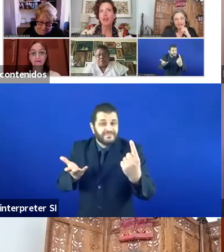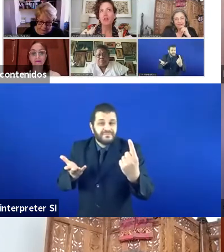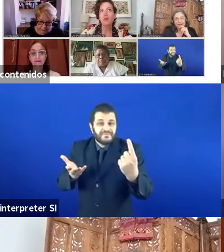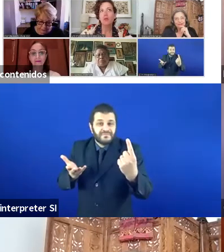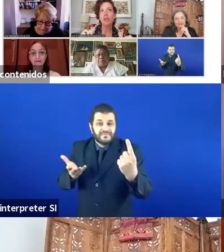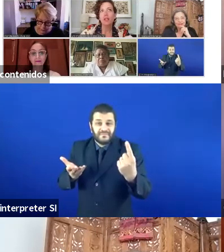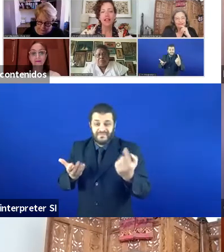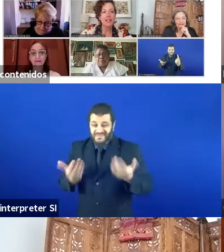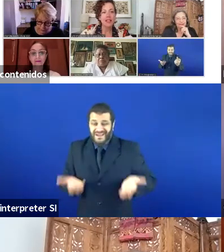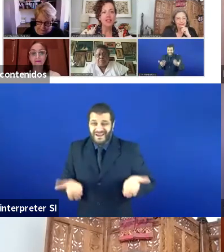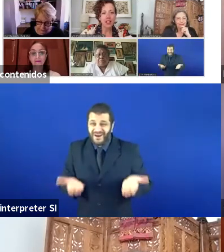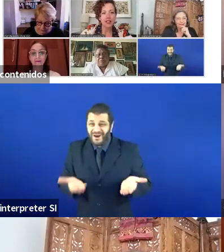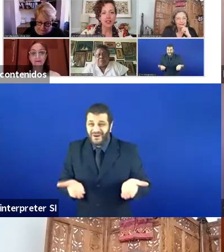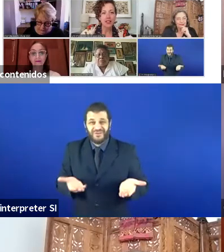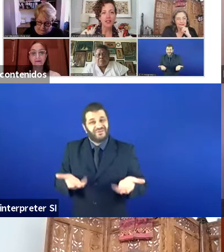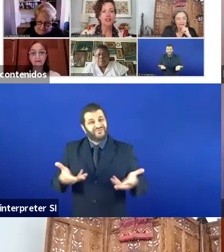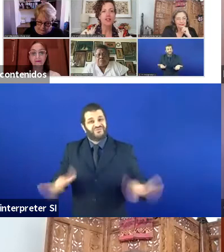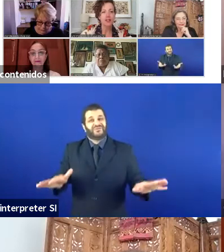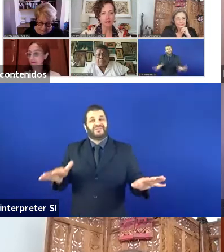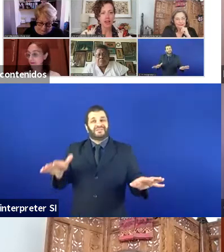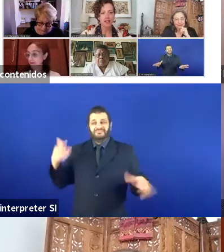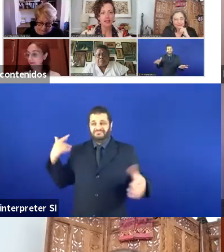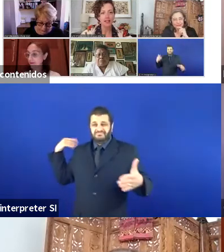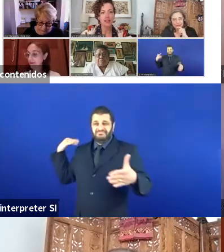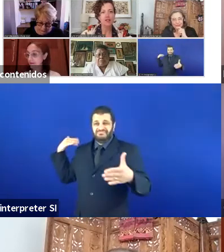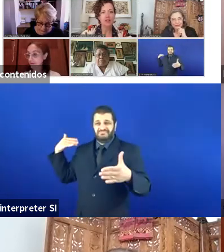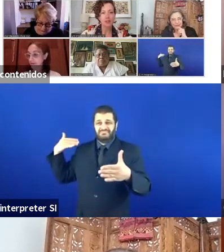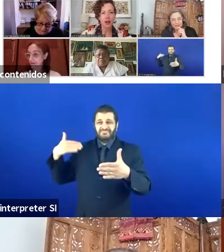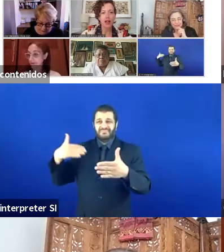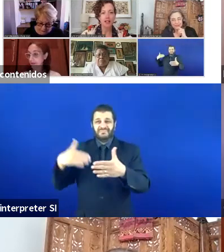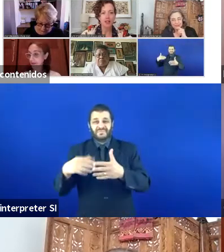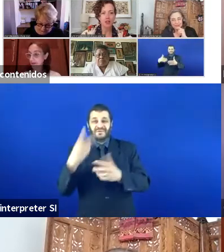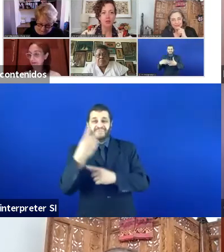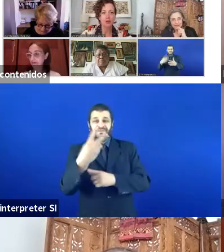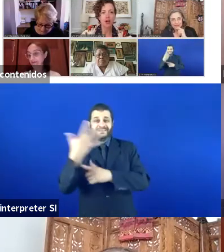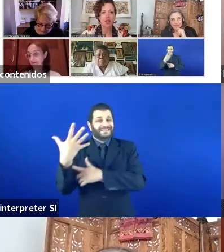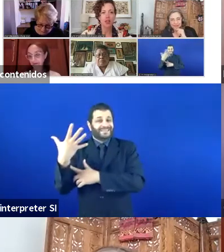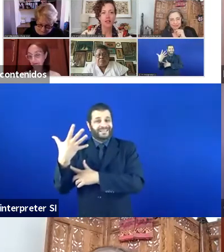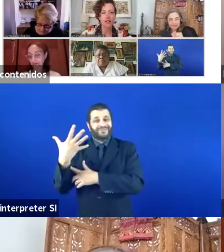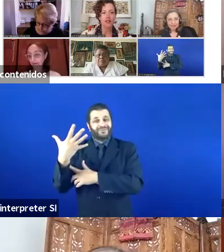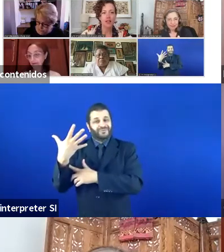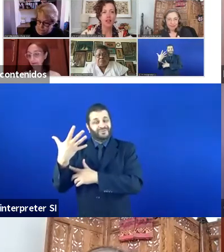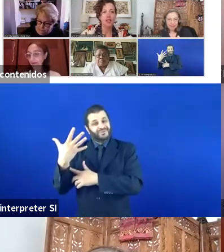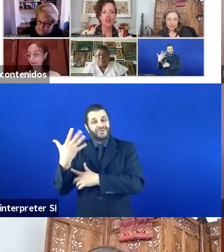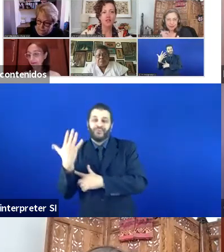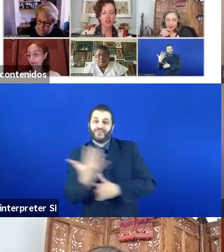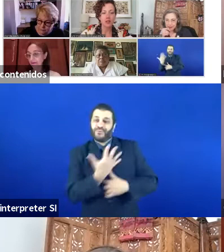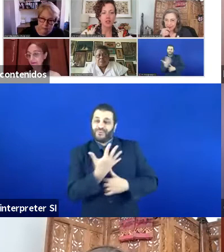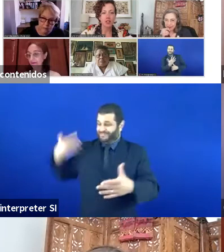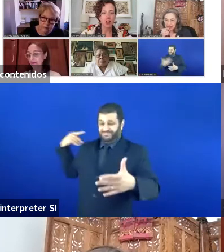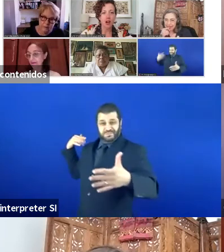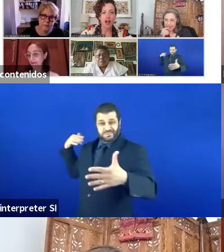that we had to innovate this space in response to the very threats that have just